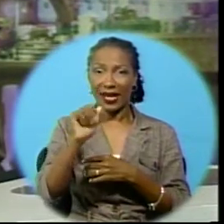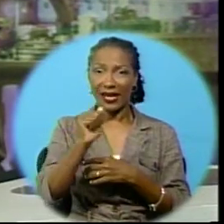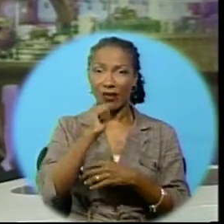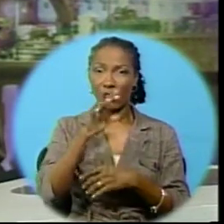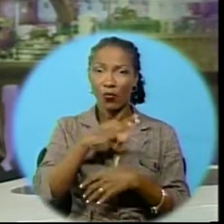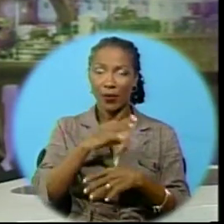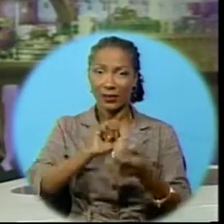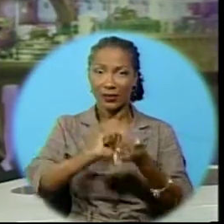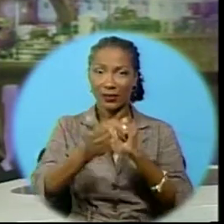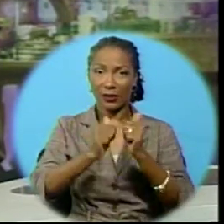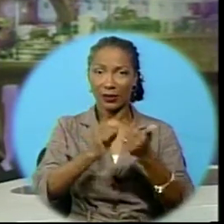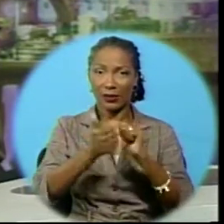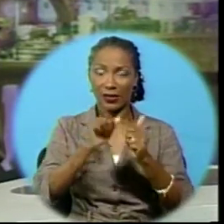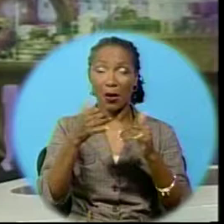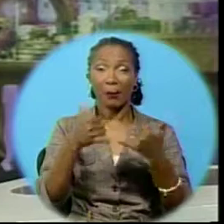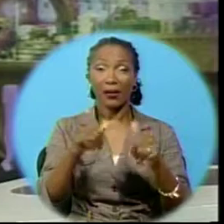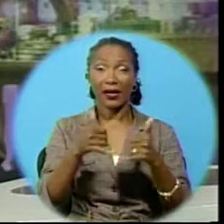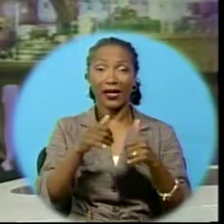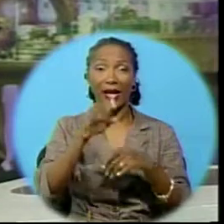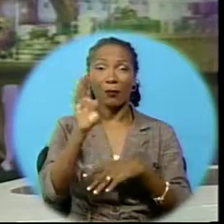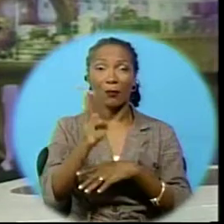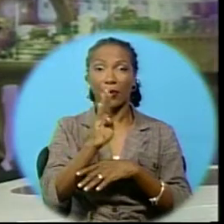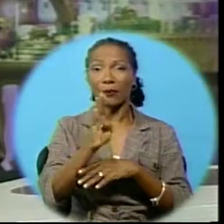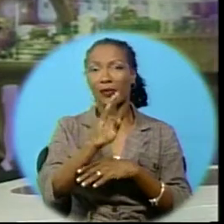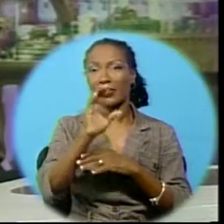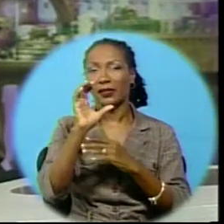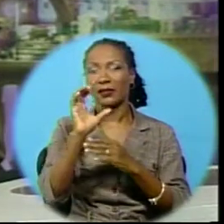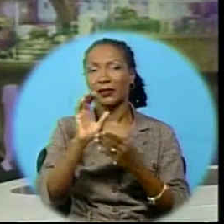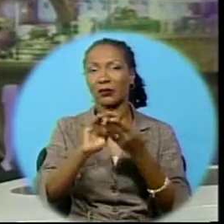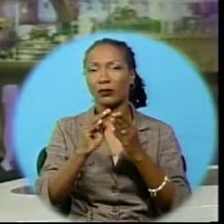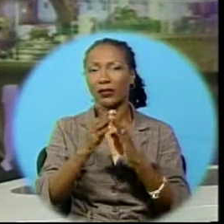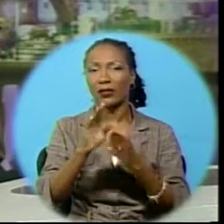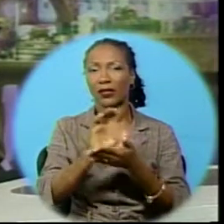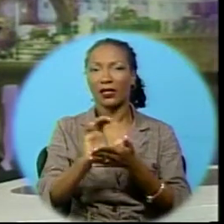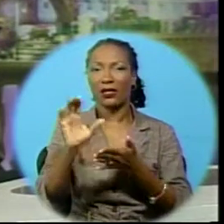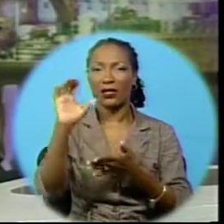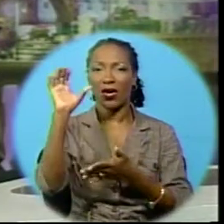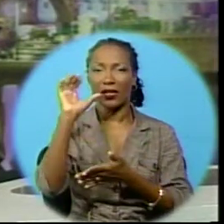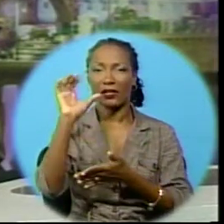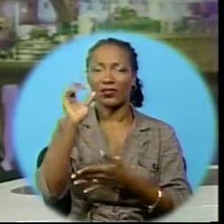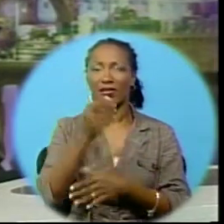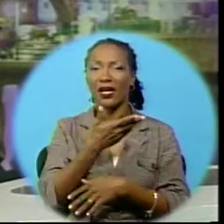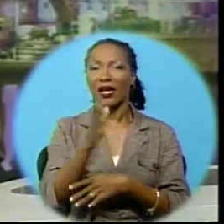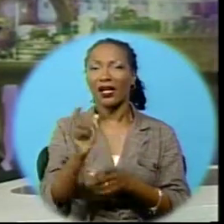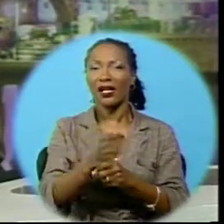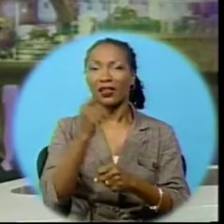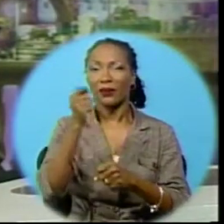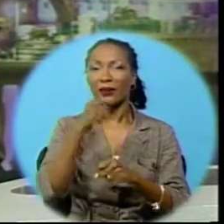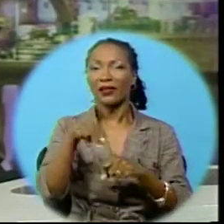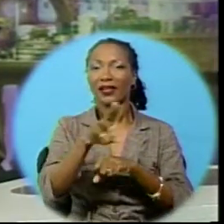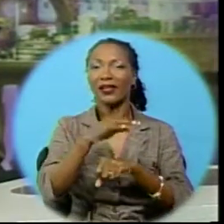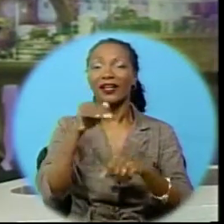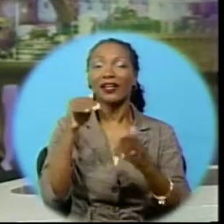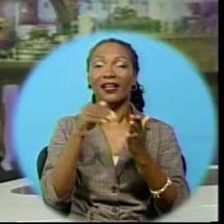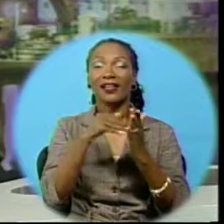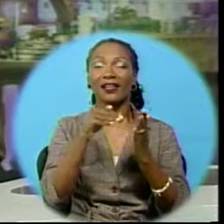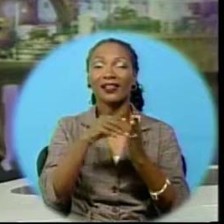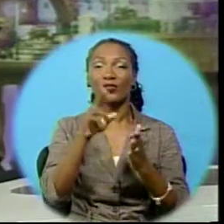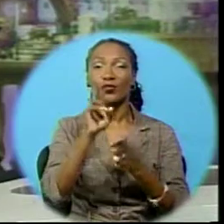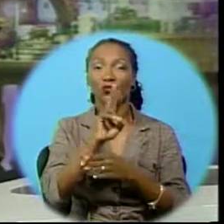title. Playing at the Community College, Lady Cavs defeated UWI Blackbirds by 24 points,